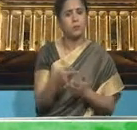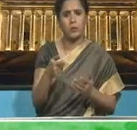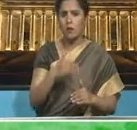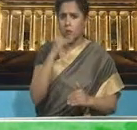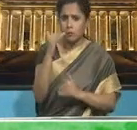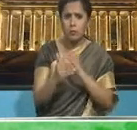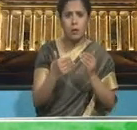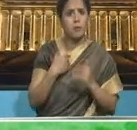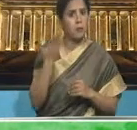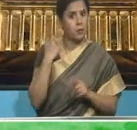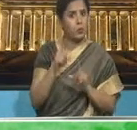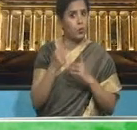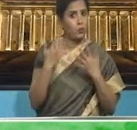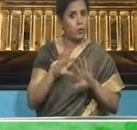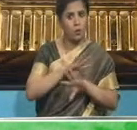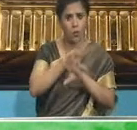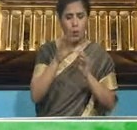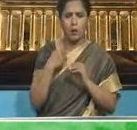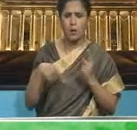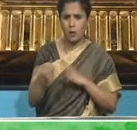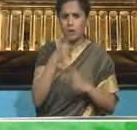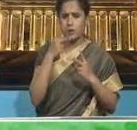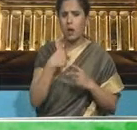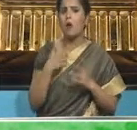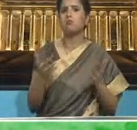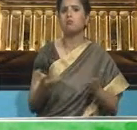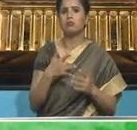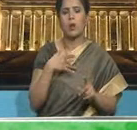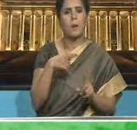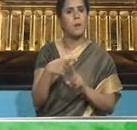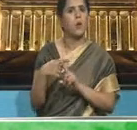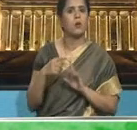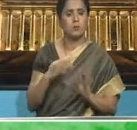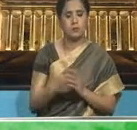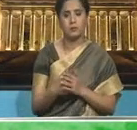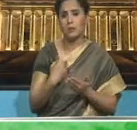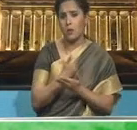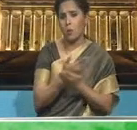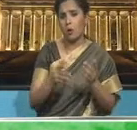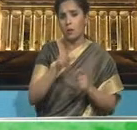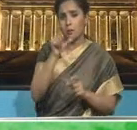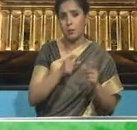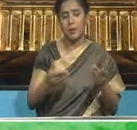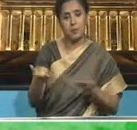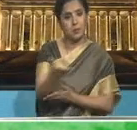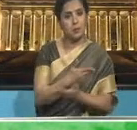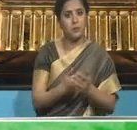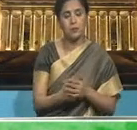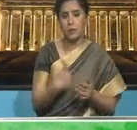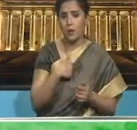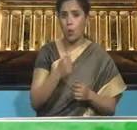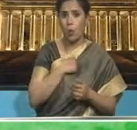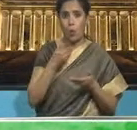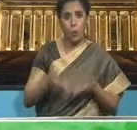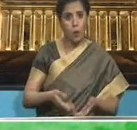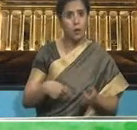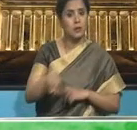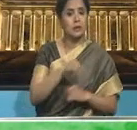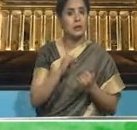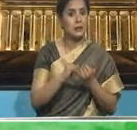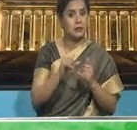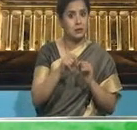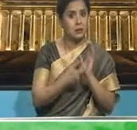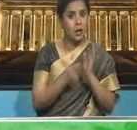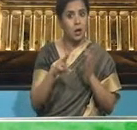progress we have made on all fronts is encouraging. Dear fellow citizens, in our mission of Sarvodaya,